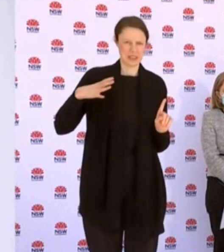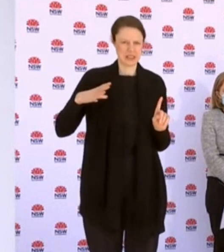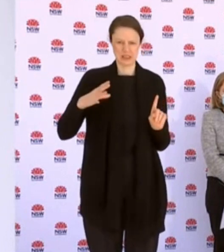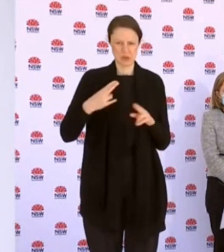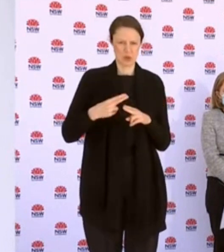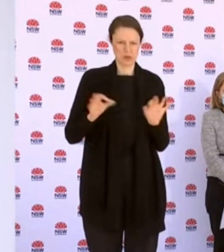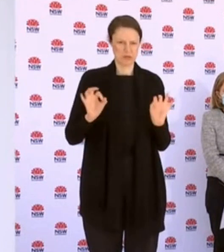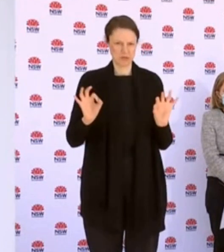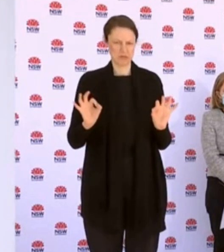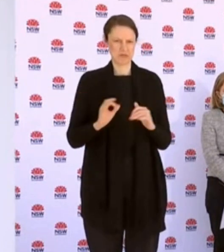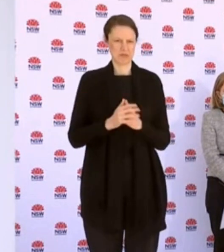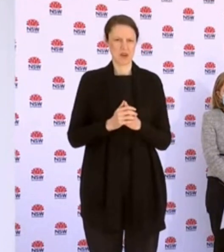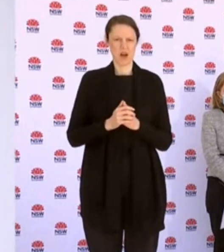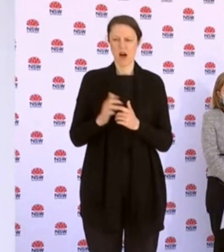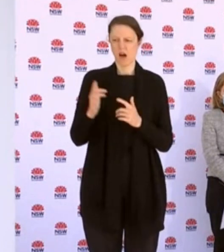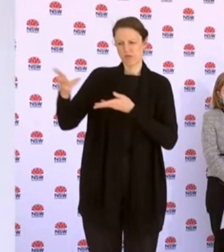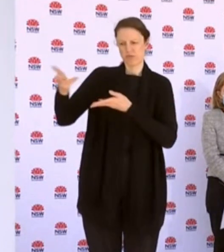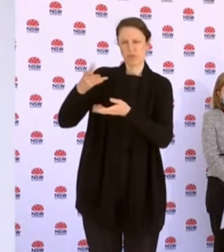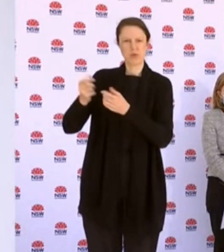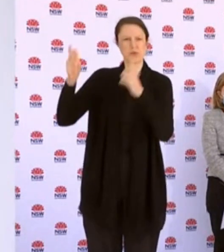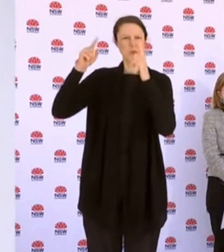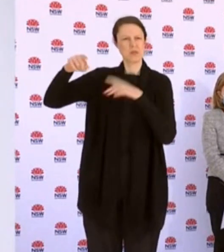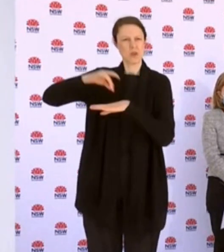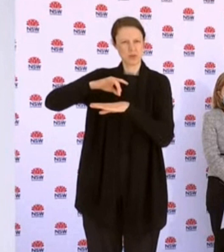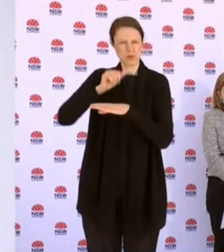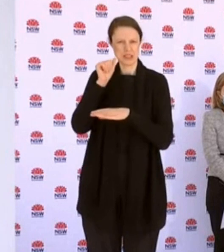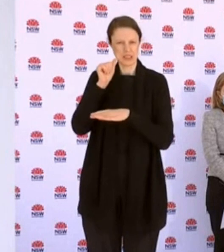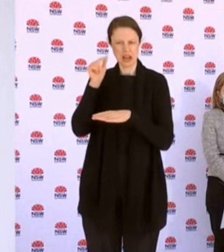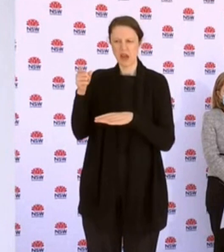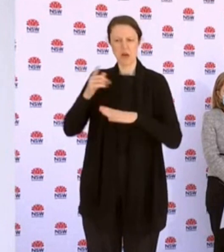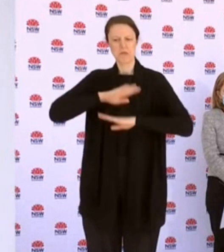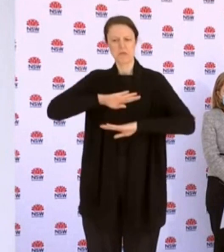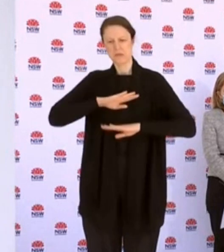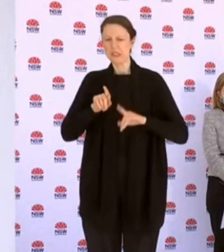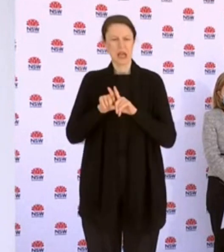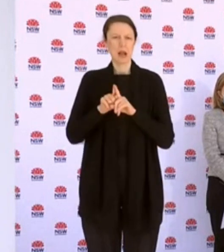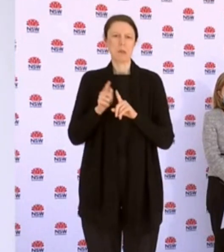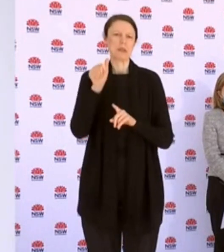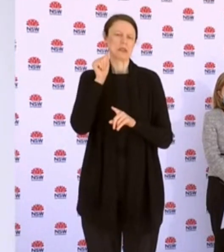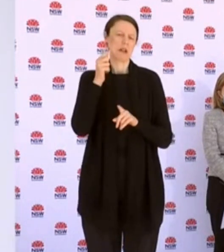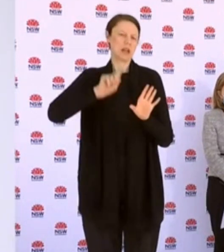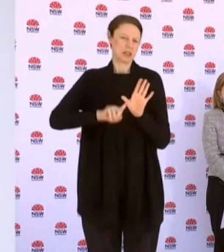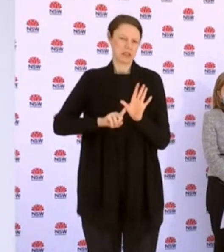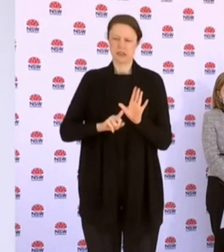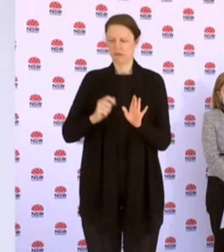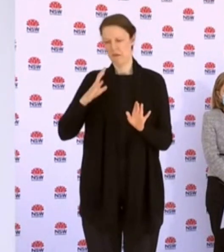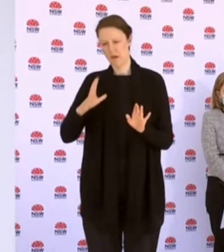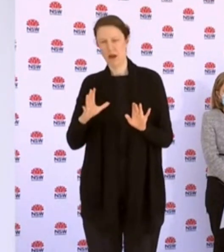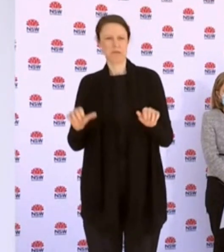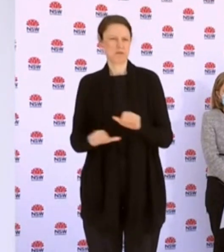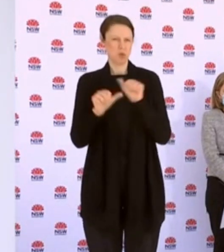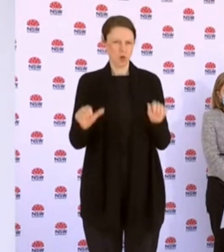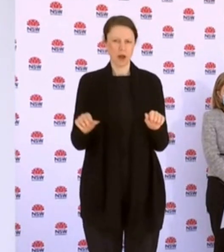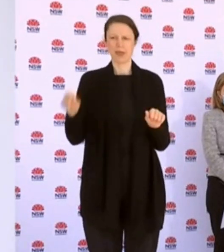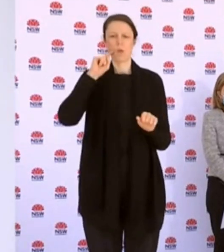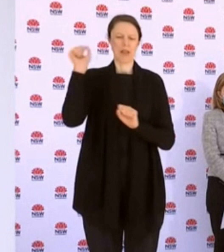sure that it was all working well, and they were quite satisfied that they were handling it in the way they'd handled all the other situations. So they will do the deep clean,